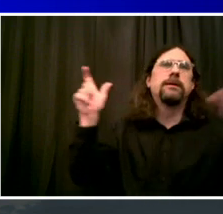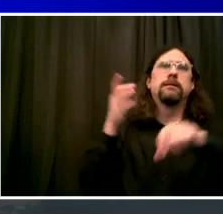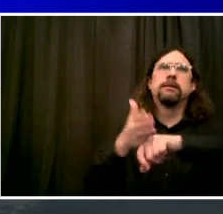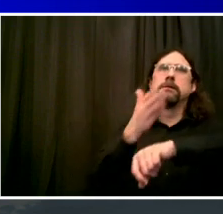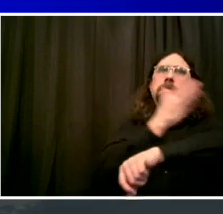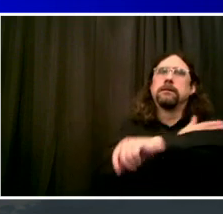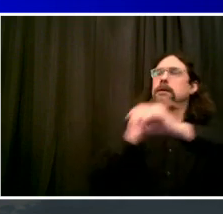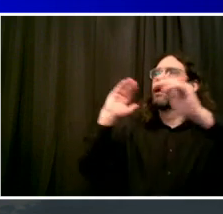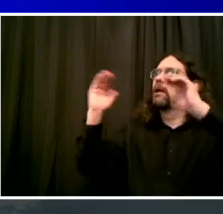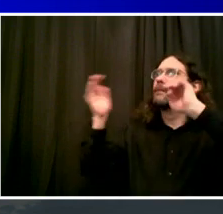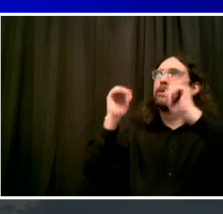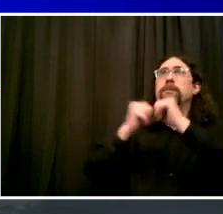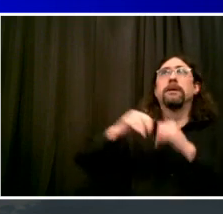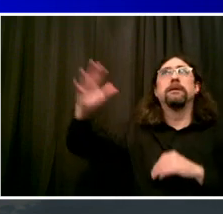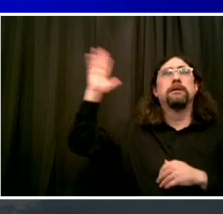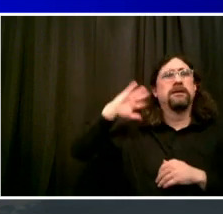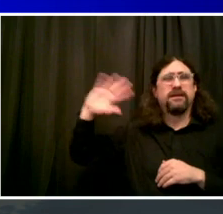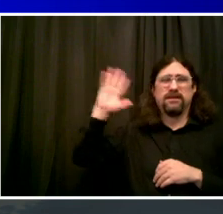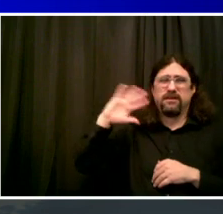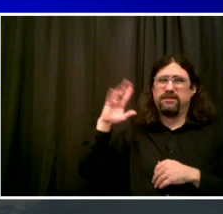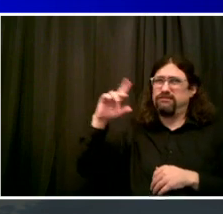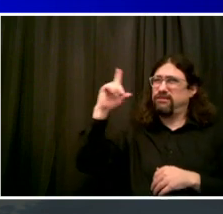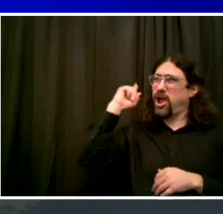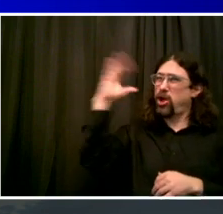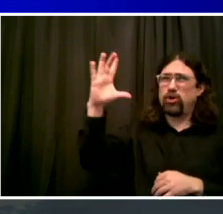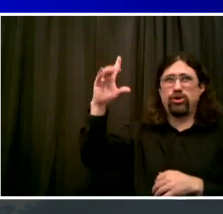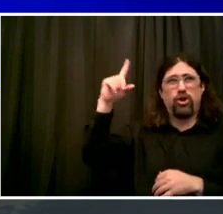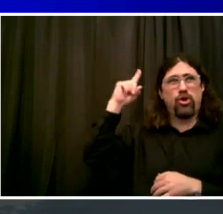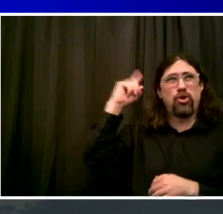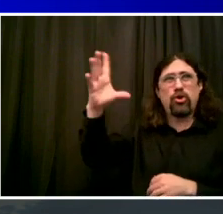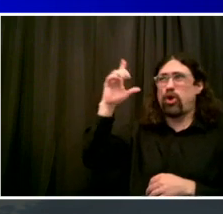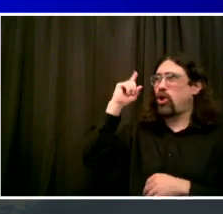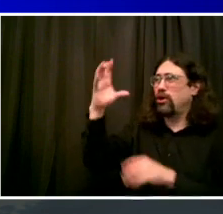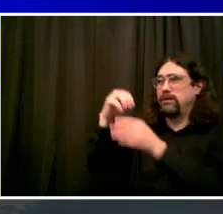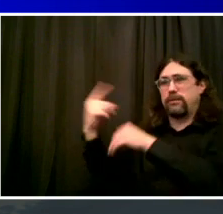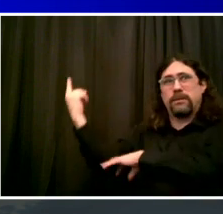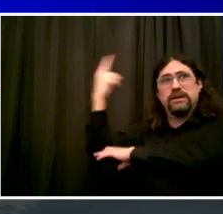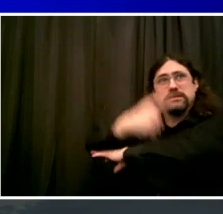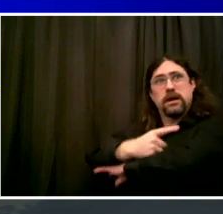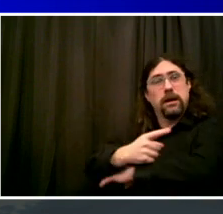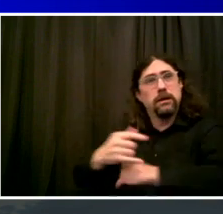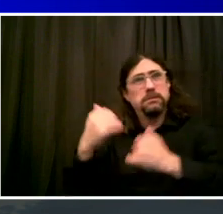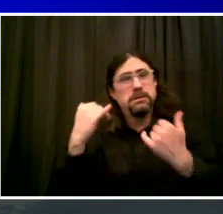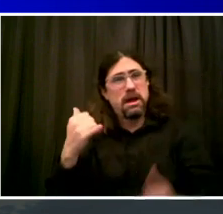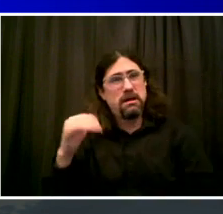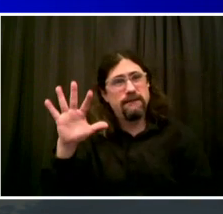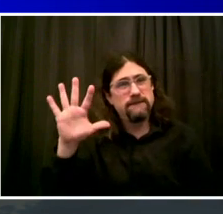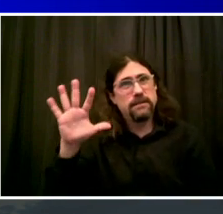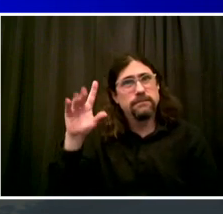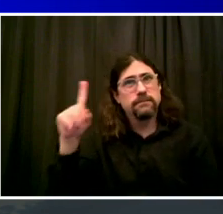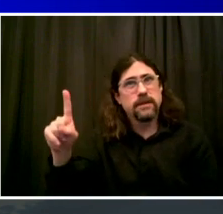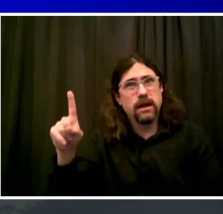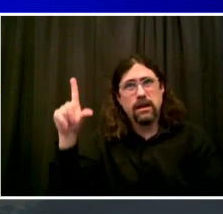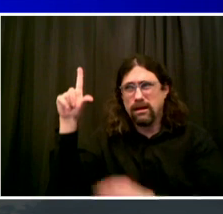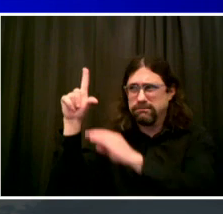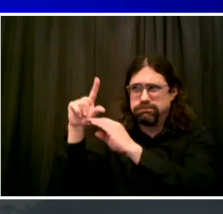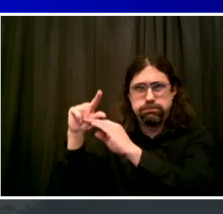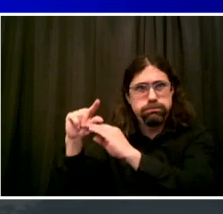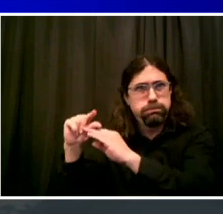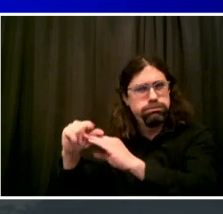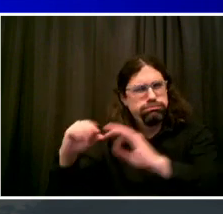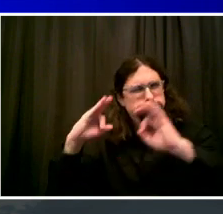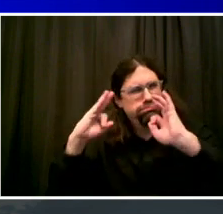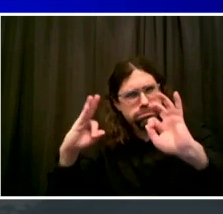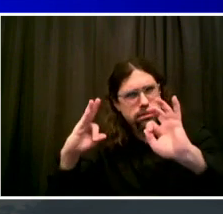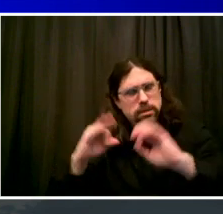happy about. That one went down. Let's keep that going down. Now, on the number of people, indicator 2, daily number of people in the ICUs across